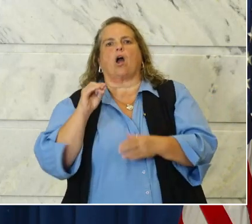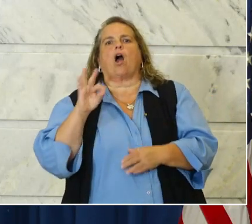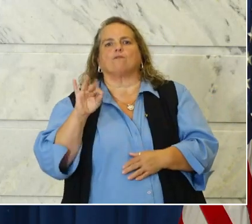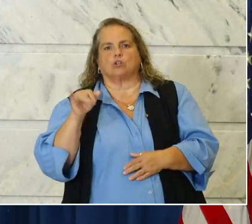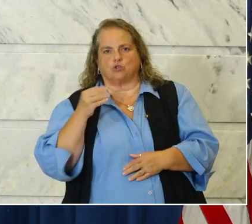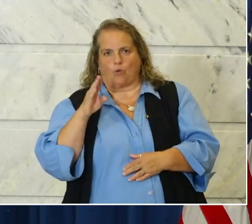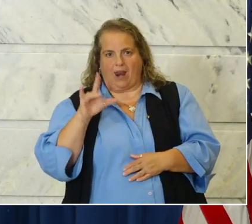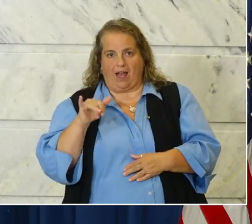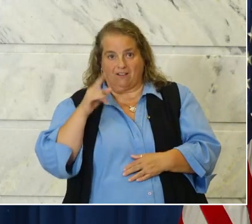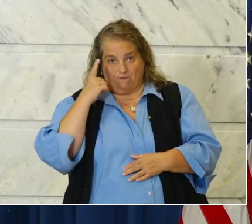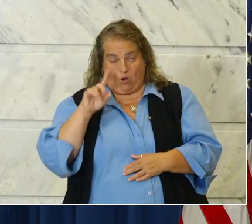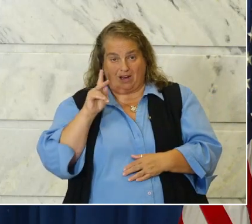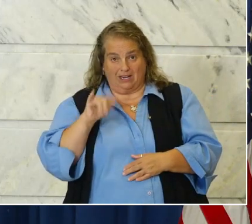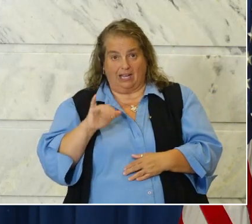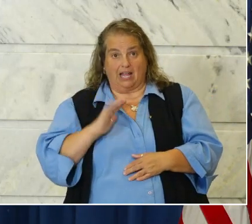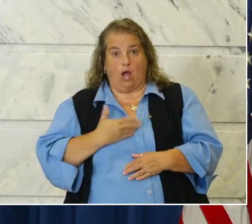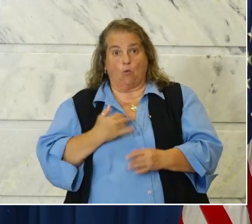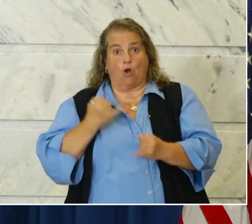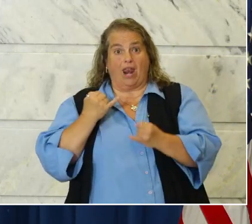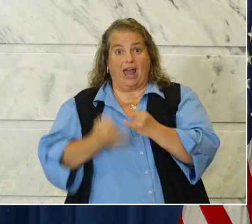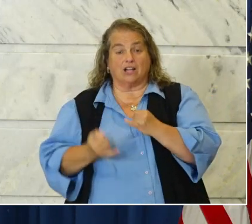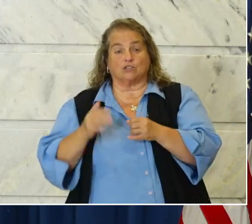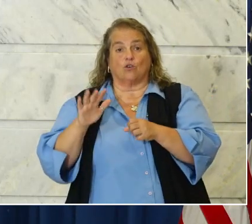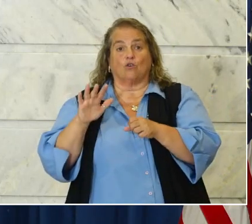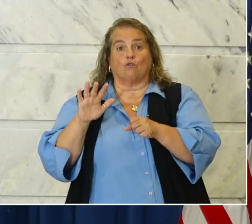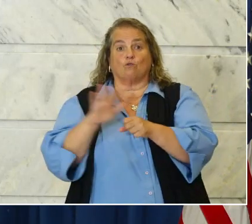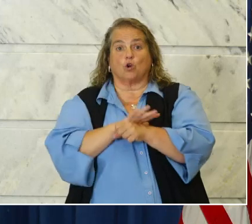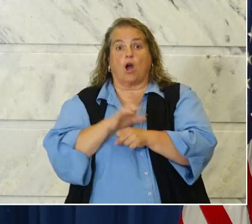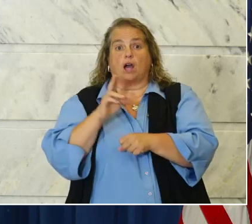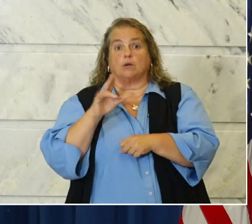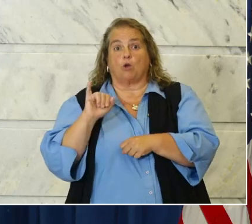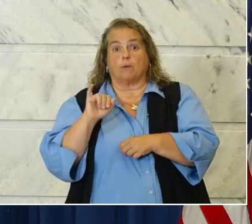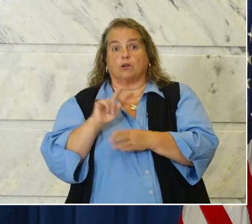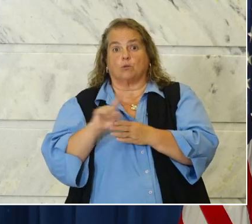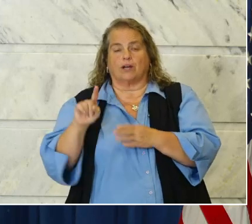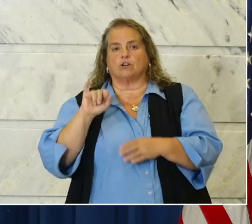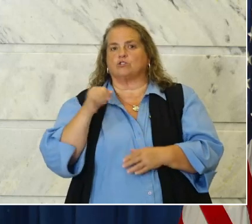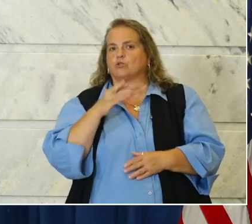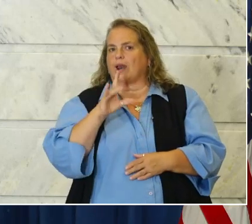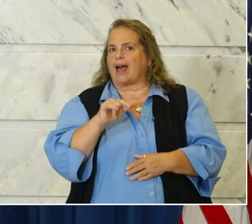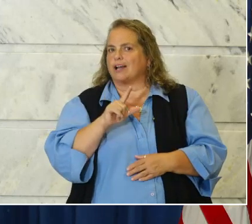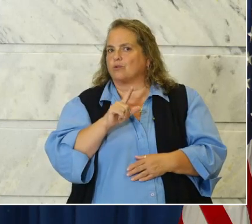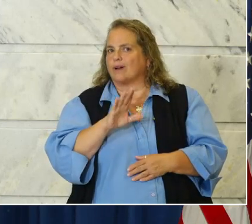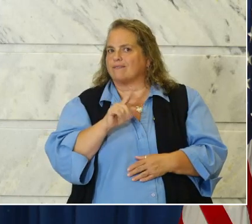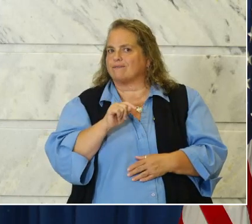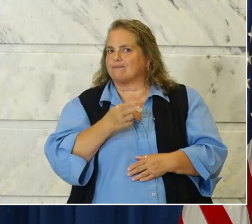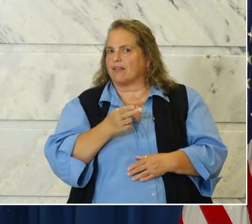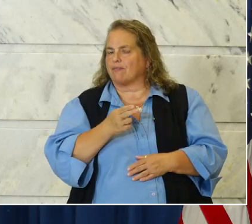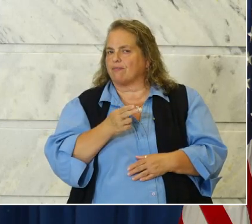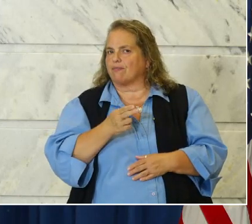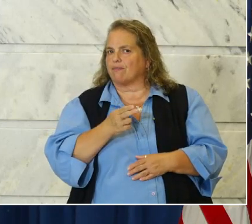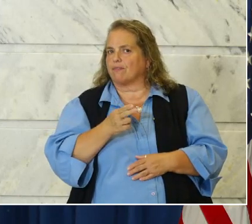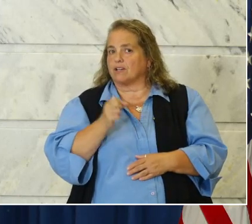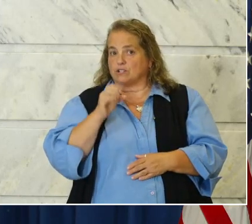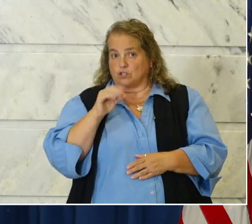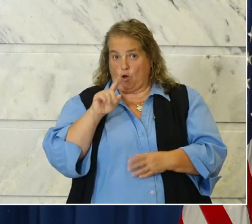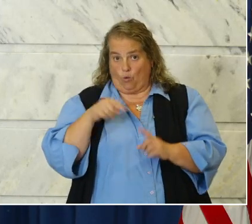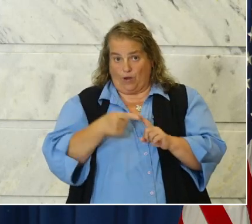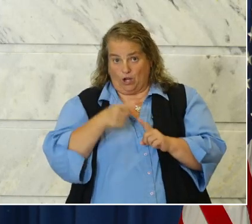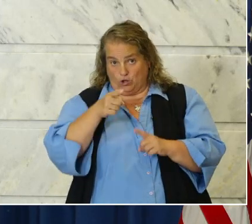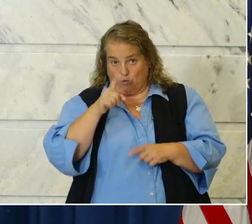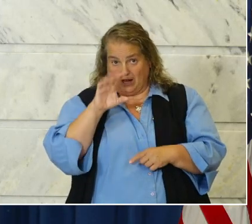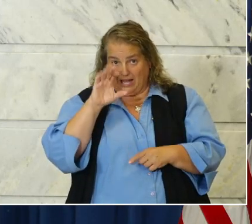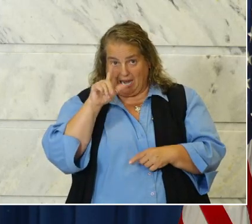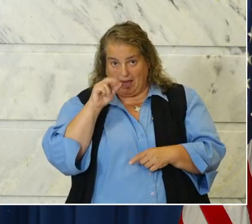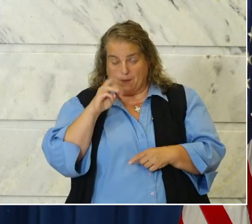For Kentucky, our last full unemployment week ended on July 25th. So claimants, when you are claiming for the